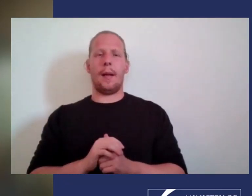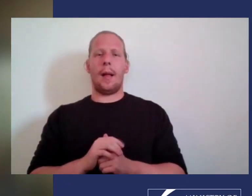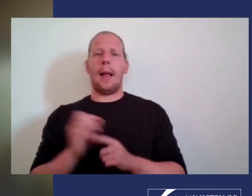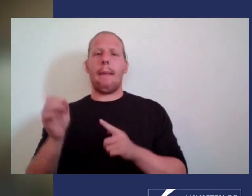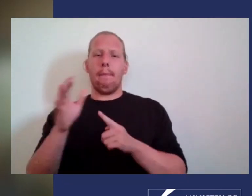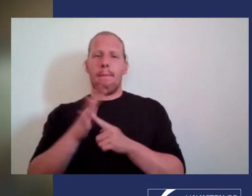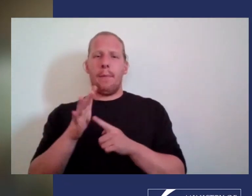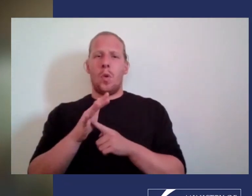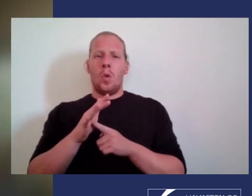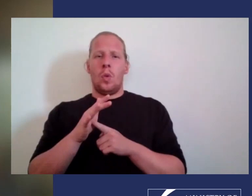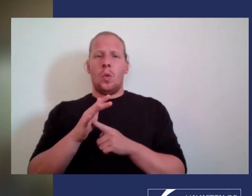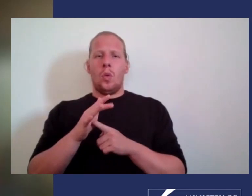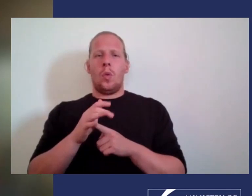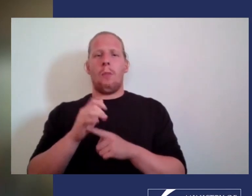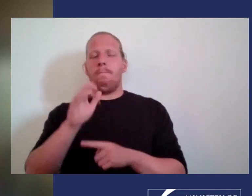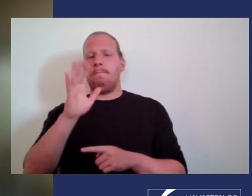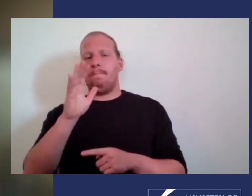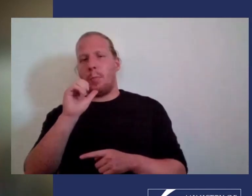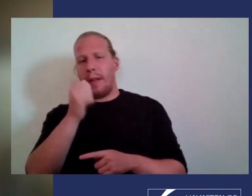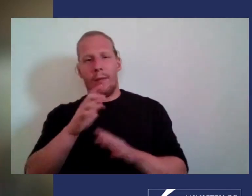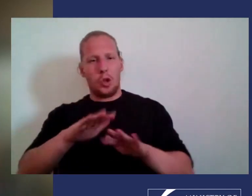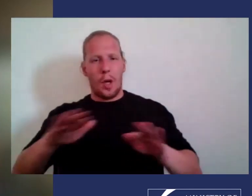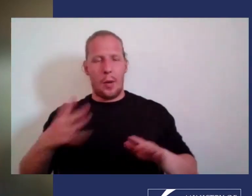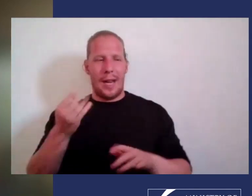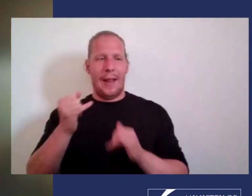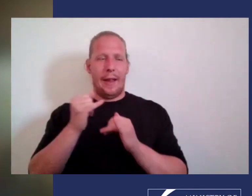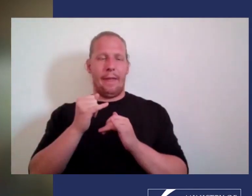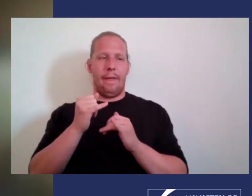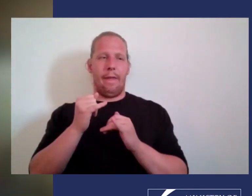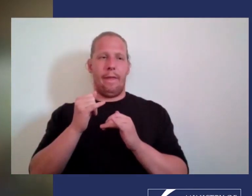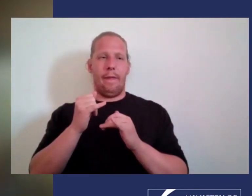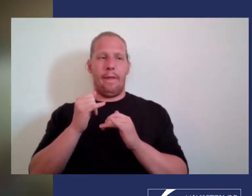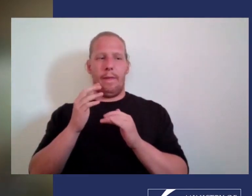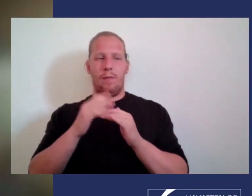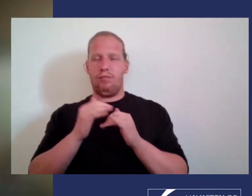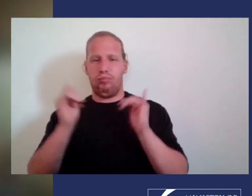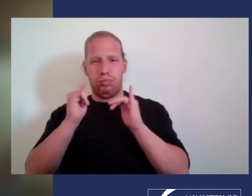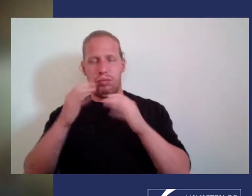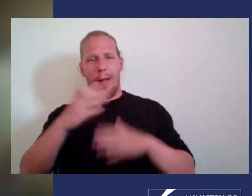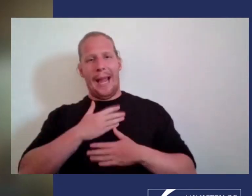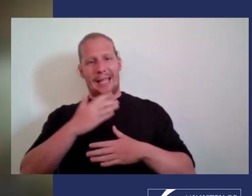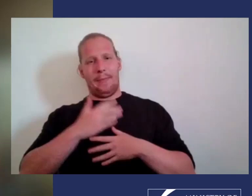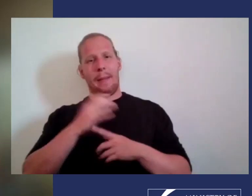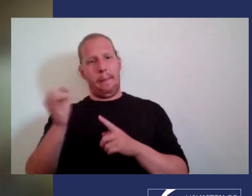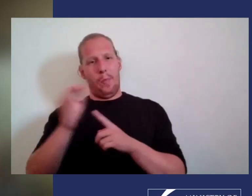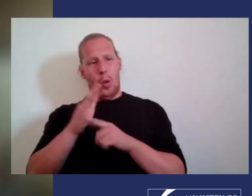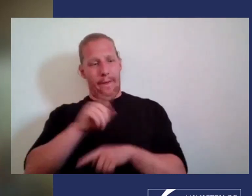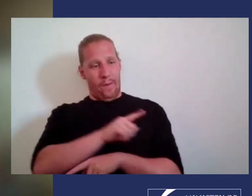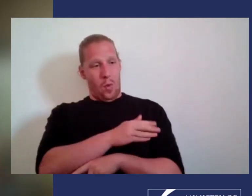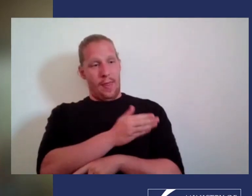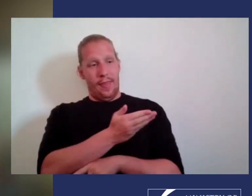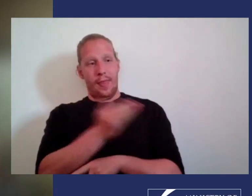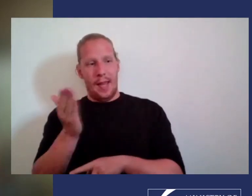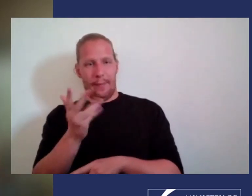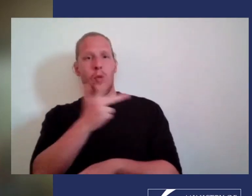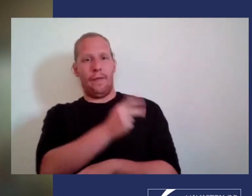with significant moderate asthma do get vaccinated, because we know that if they get COVID